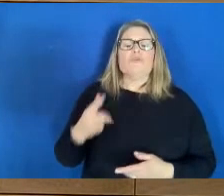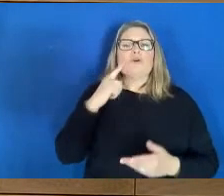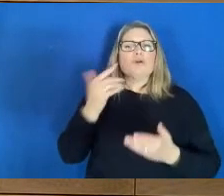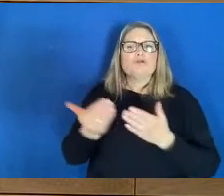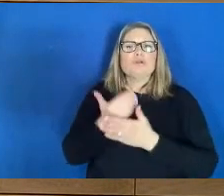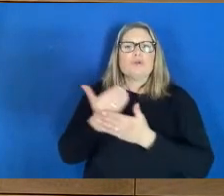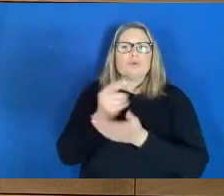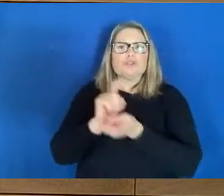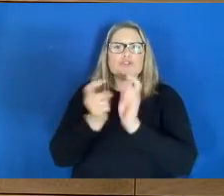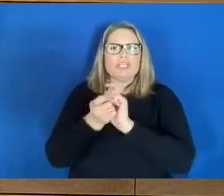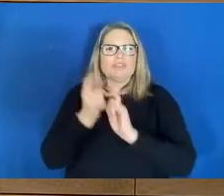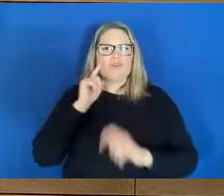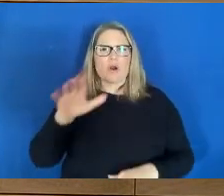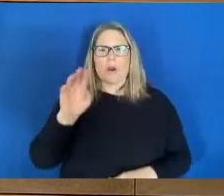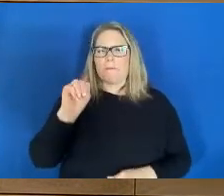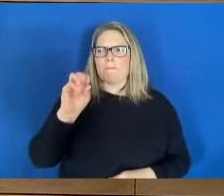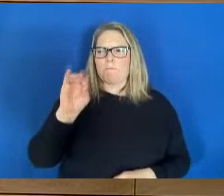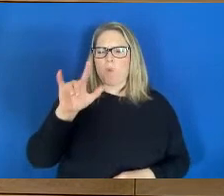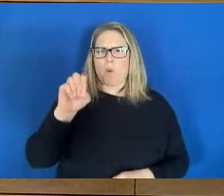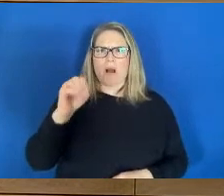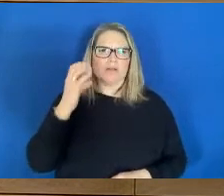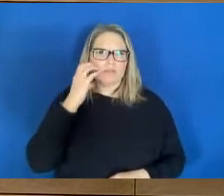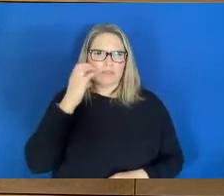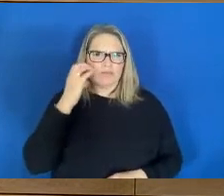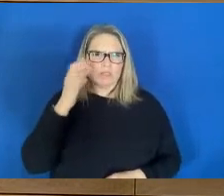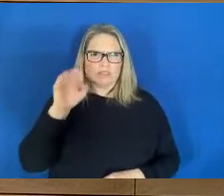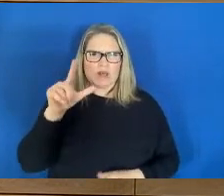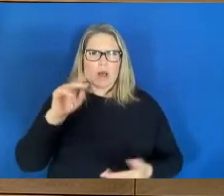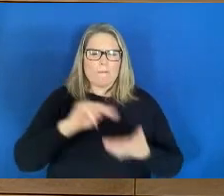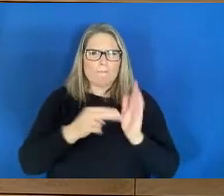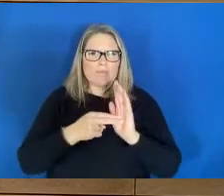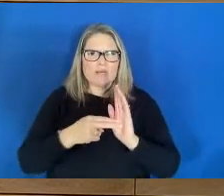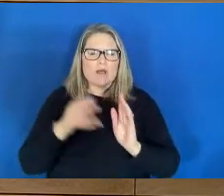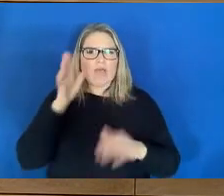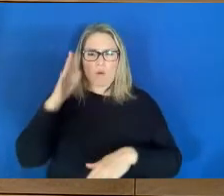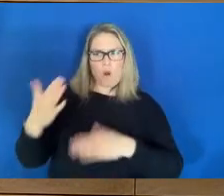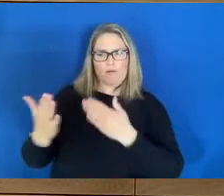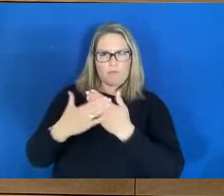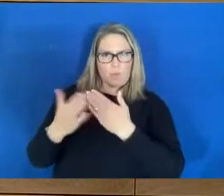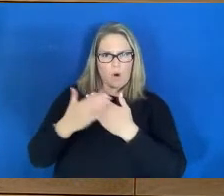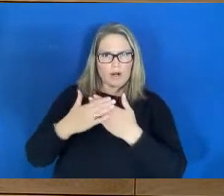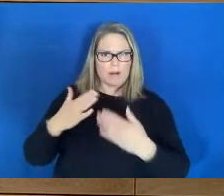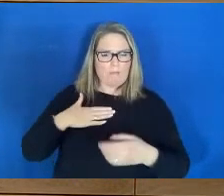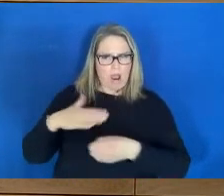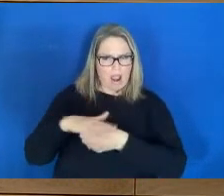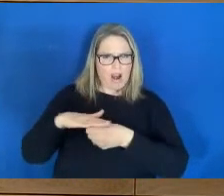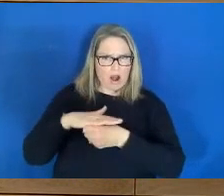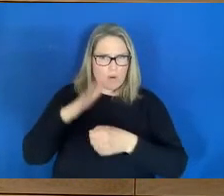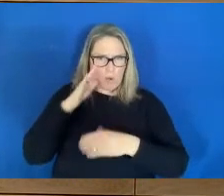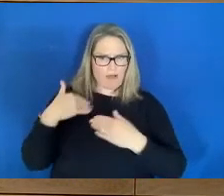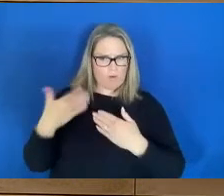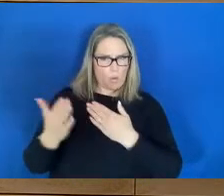mobile site, will that include like push notifications to warn people in their area if there is a